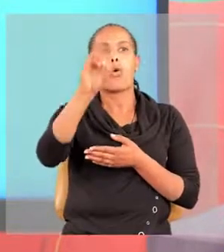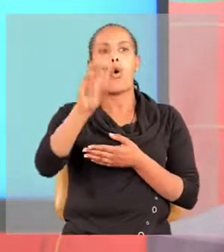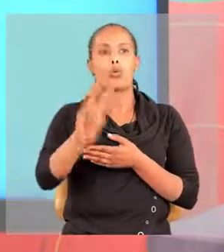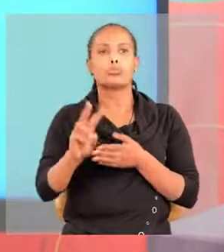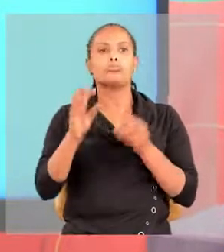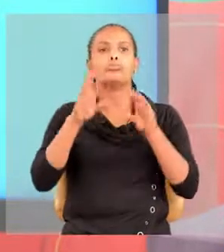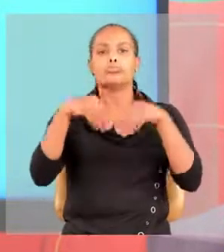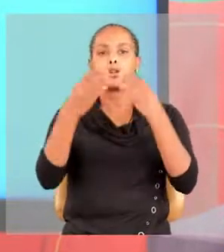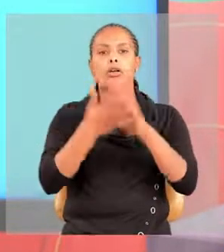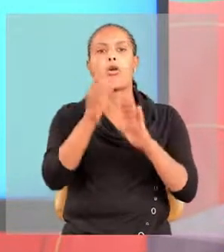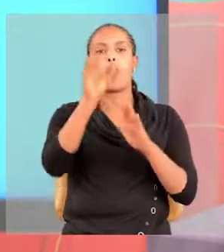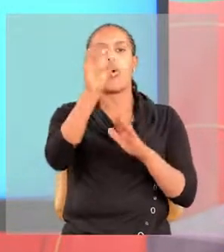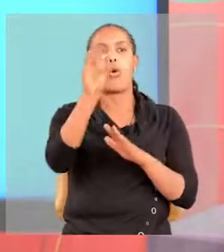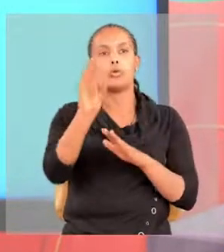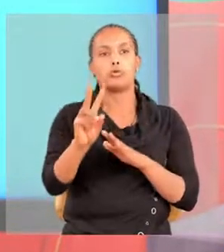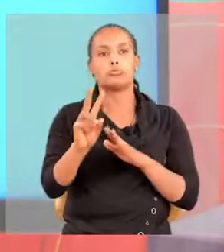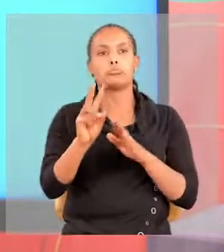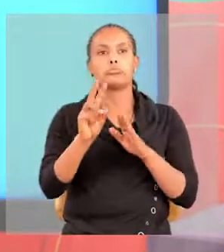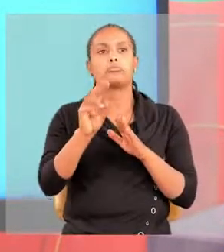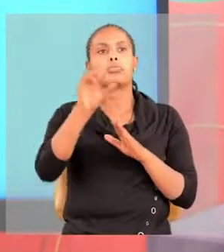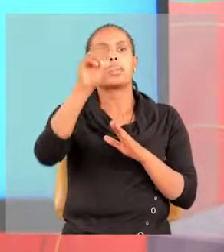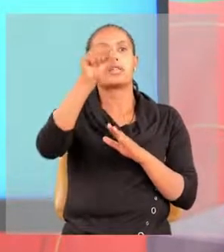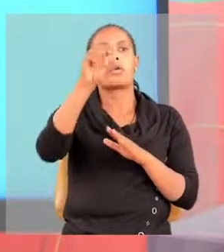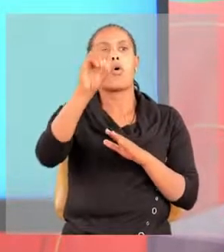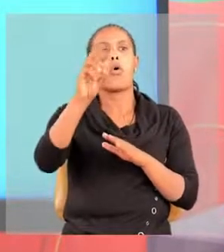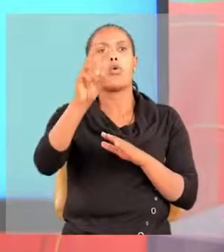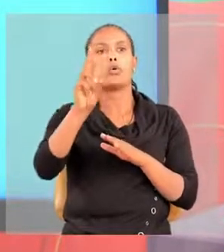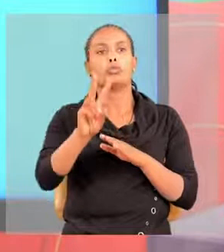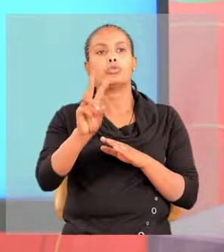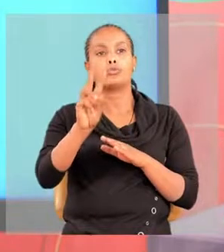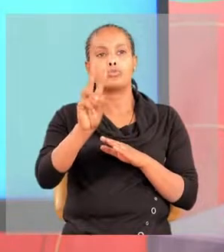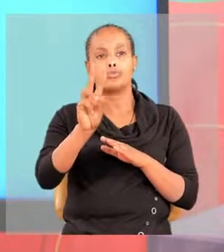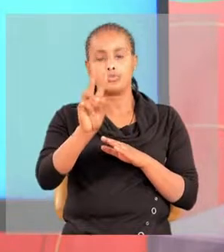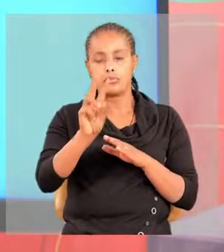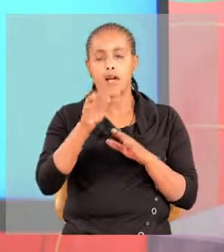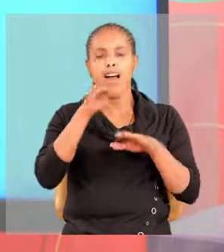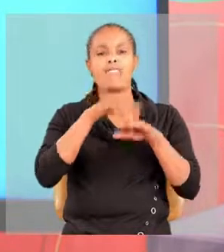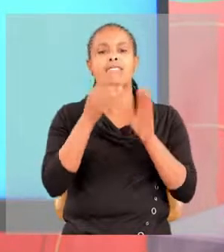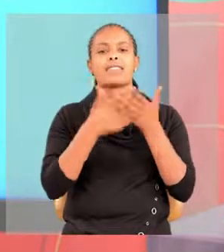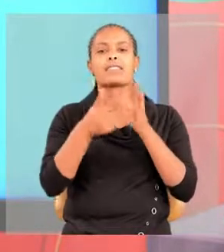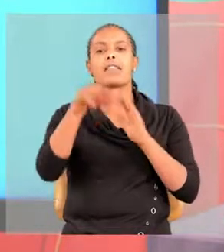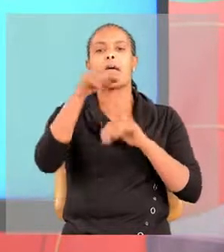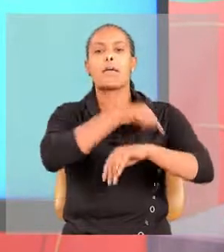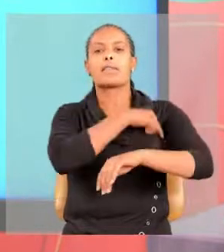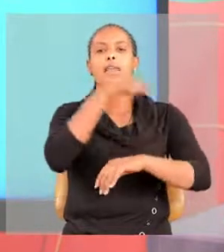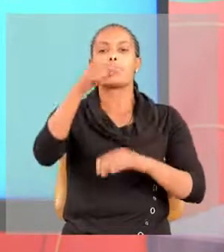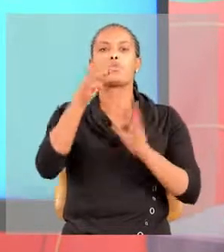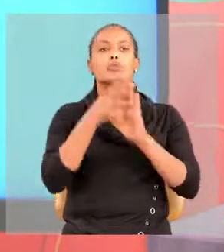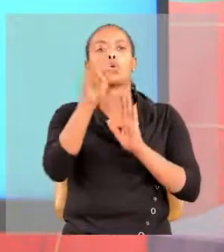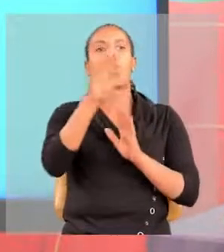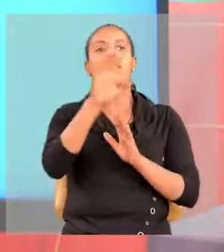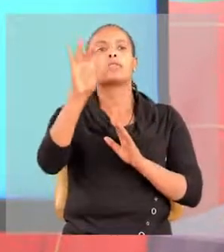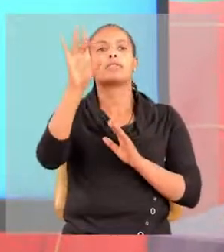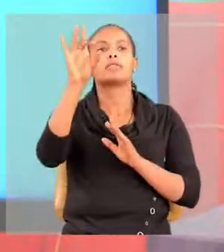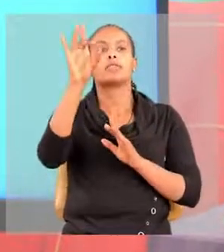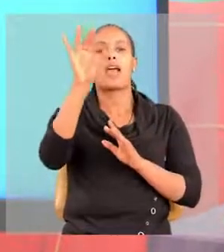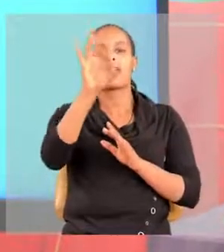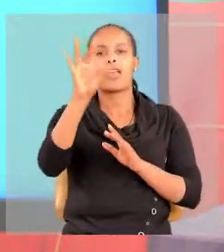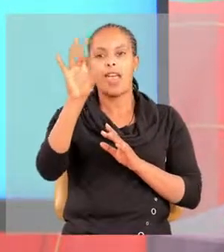gas to form sulfur trioxide gas. At this temperature, 298